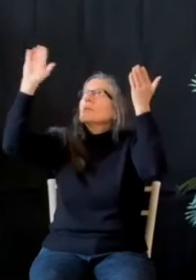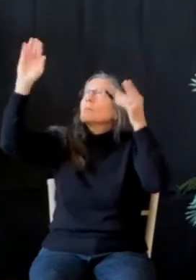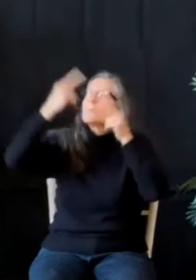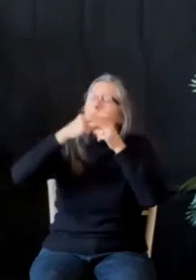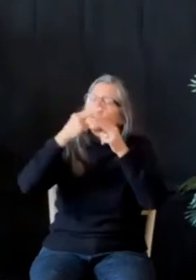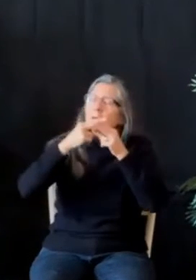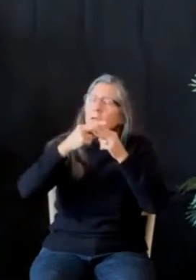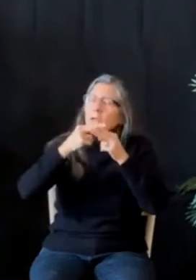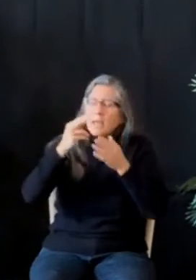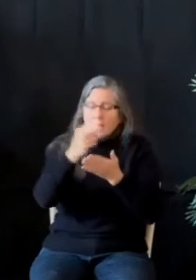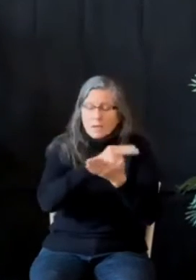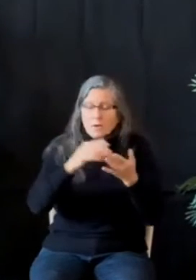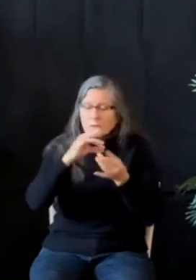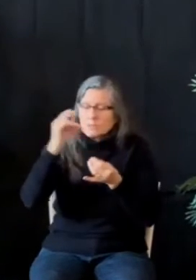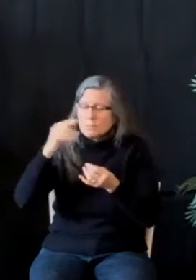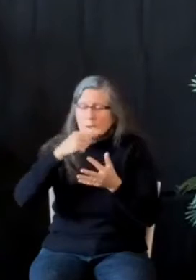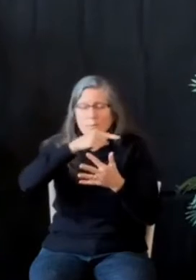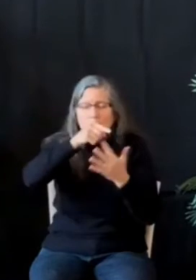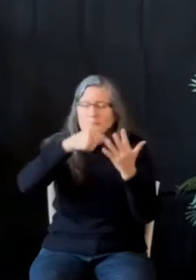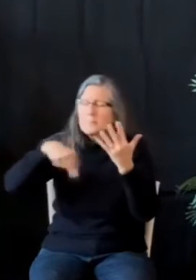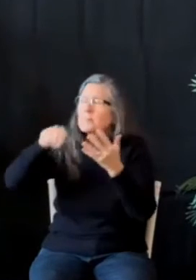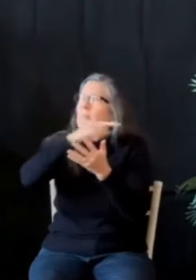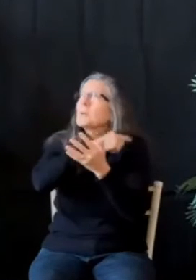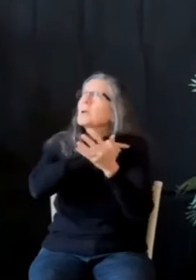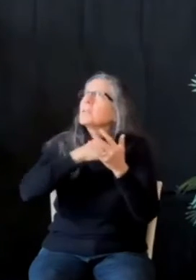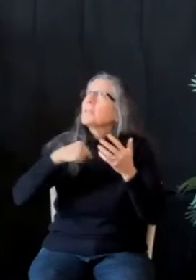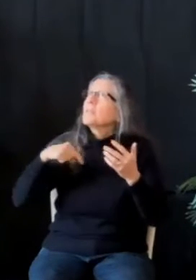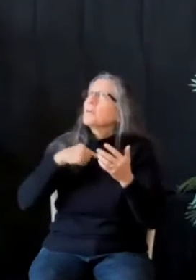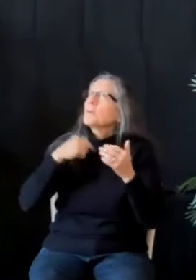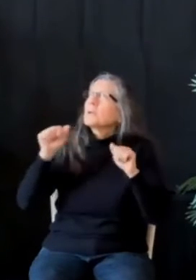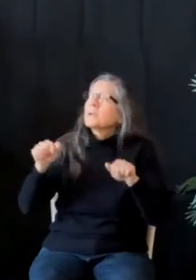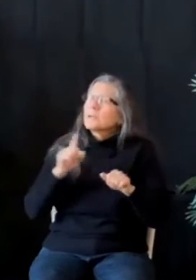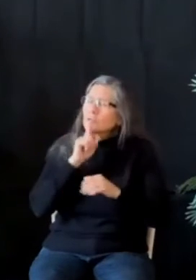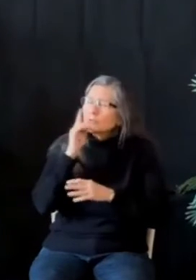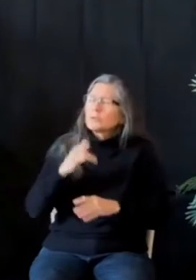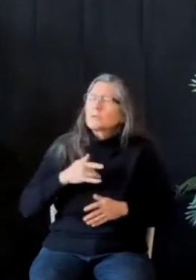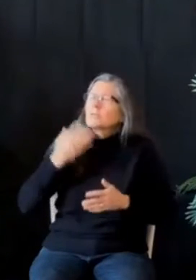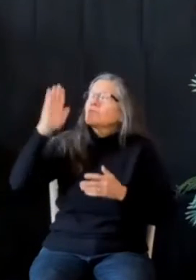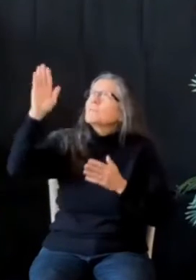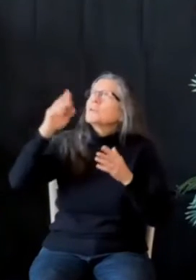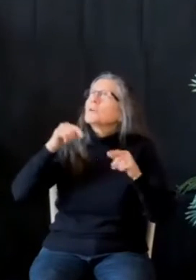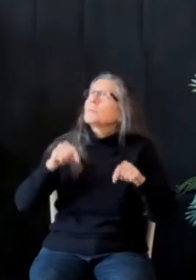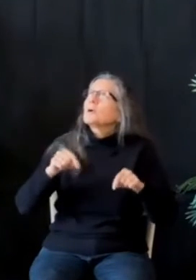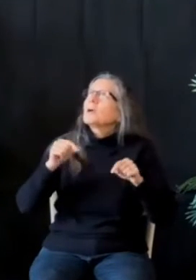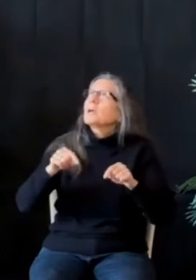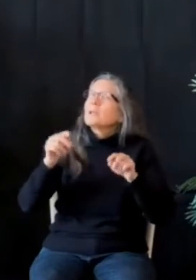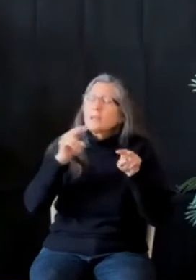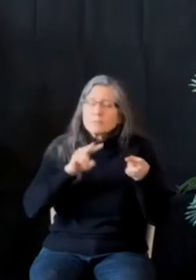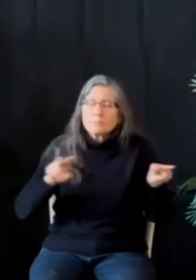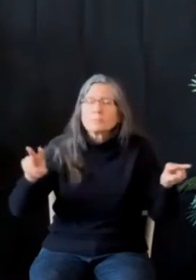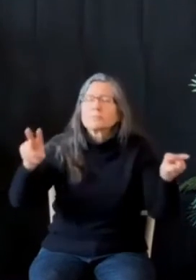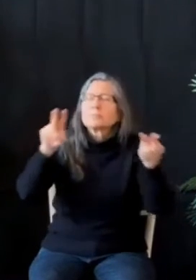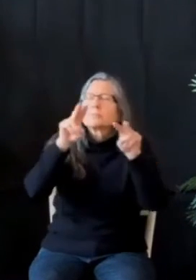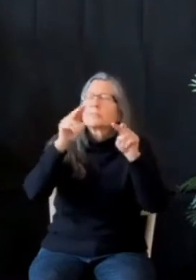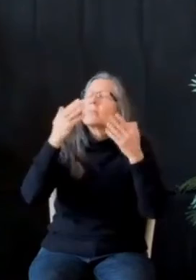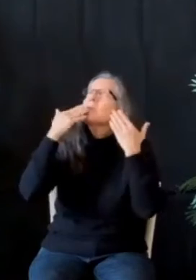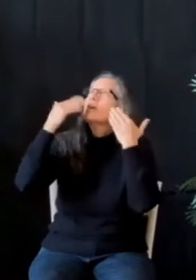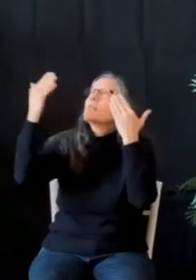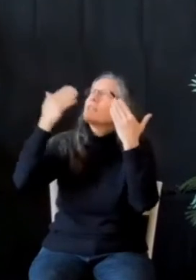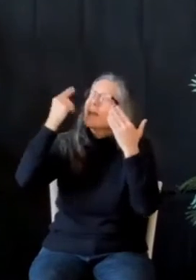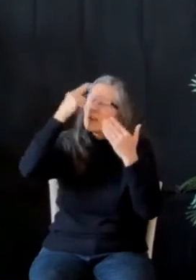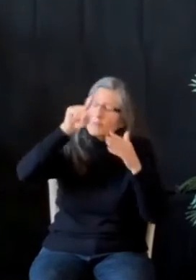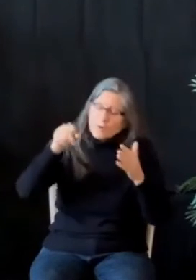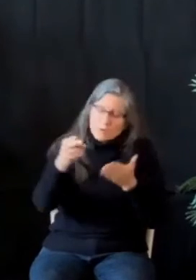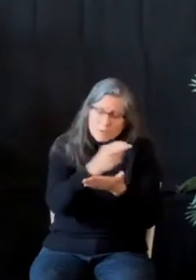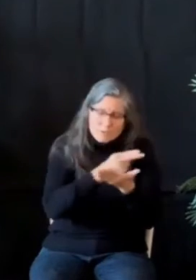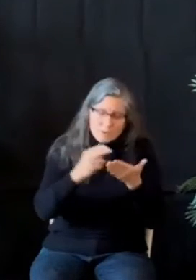Spirit, move among us, that we might truly sense your presence and know your wondrous care and watch over us. Thank you for this